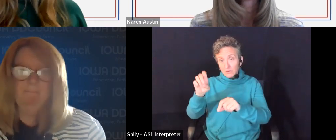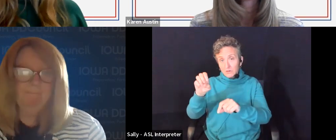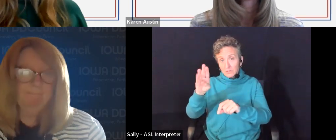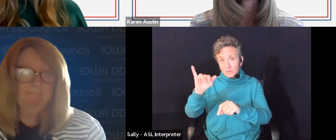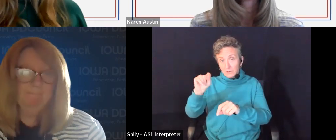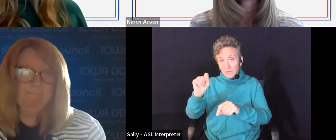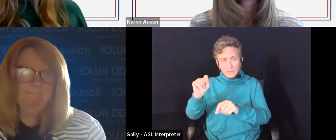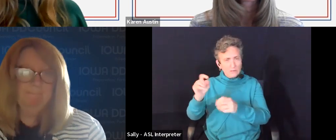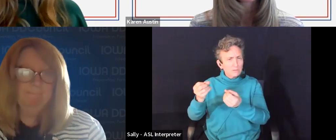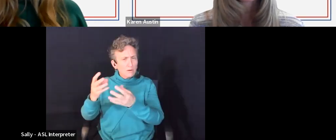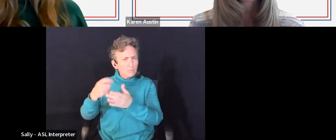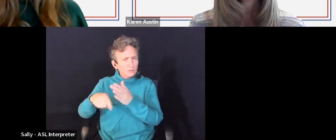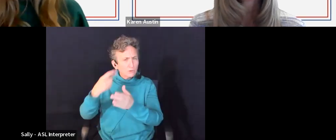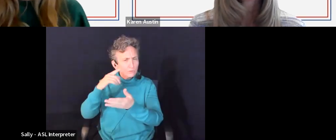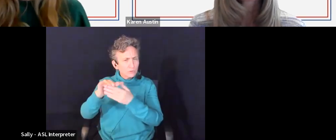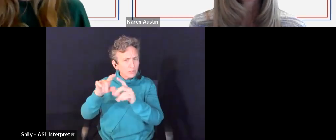it?